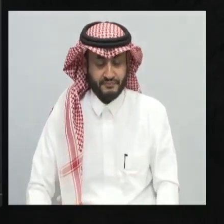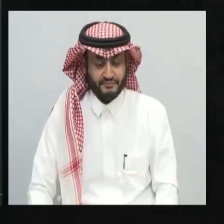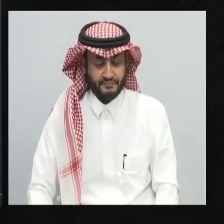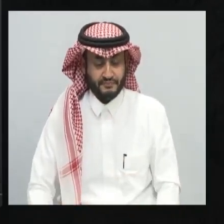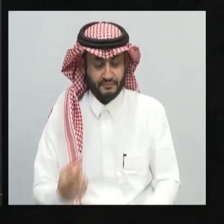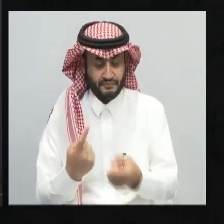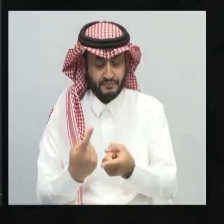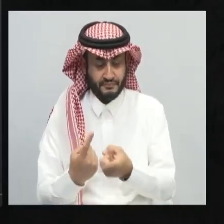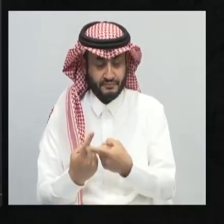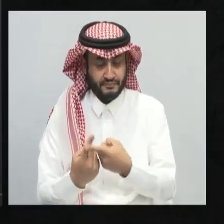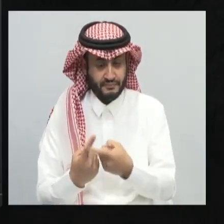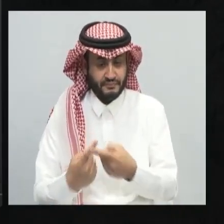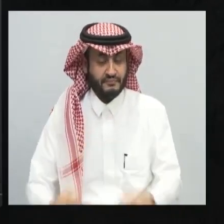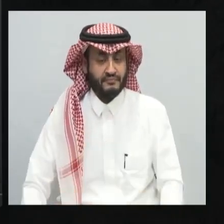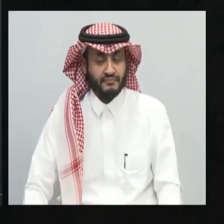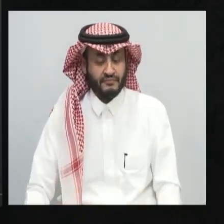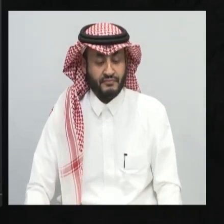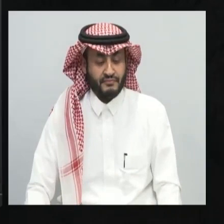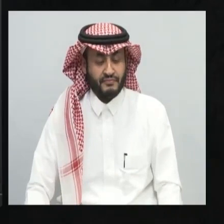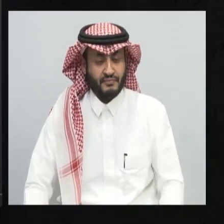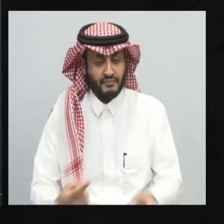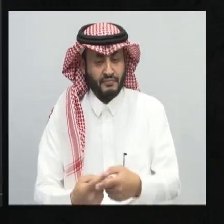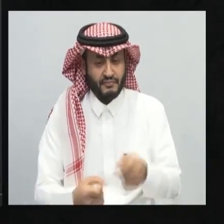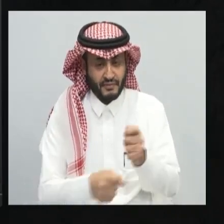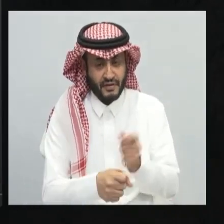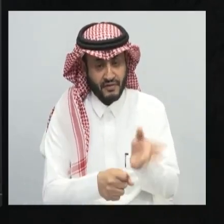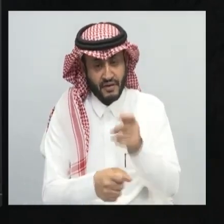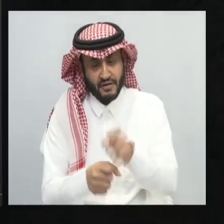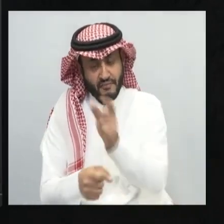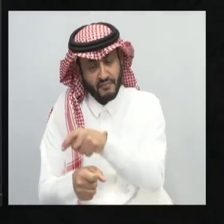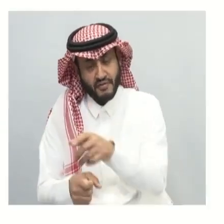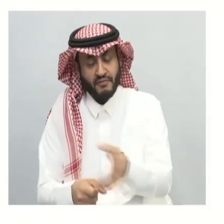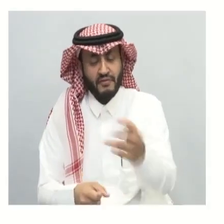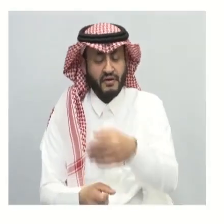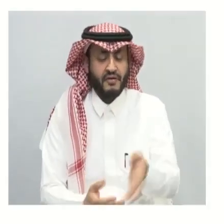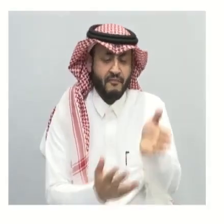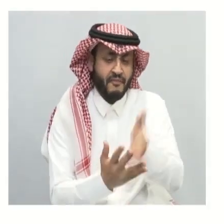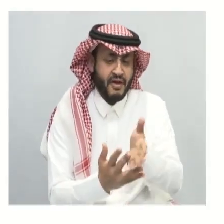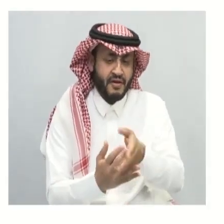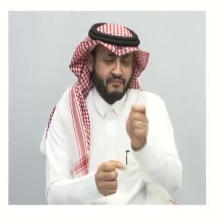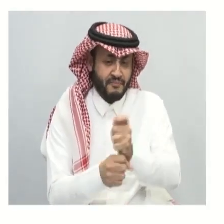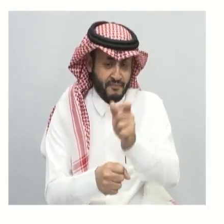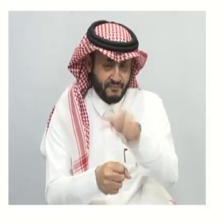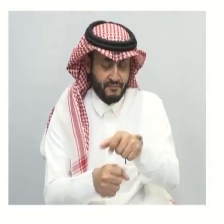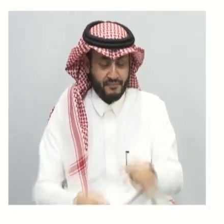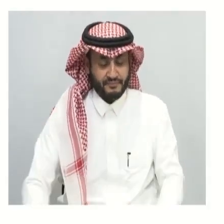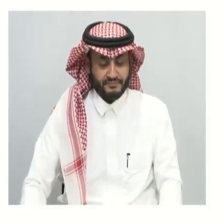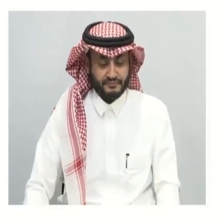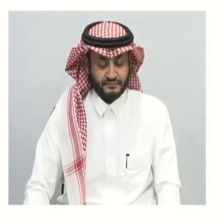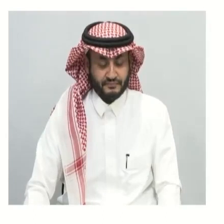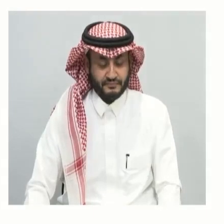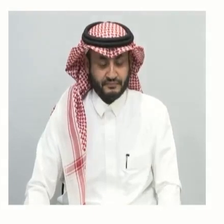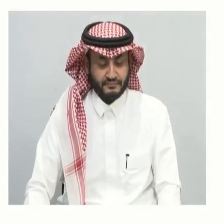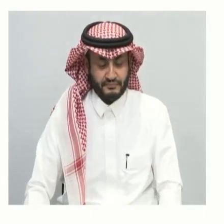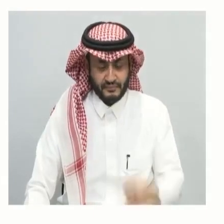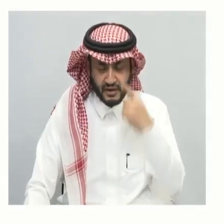will put the phrasal verb followed by the noun or the noun in the middle here, just like the TV off. You will